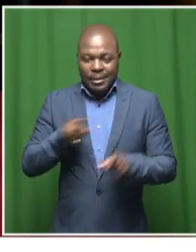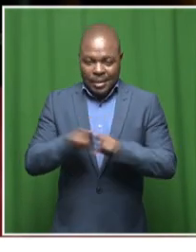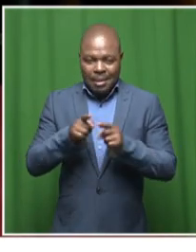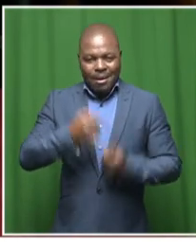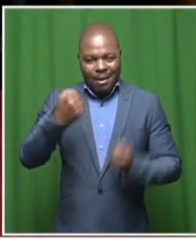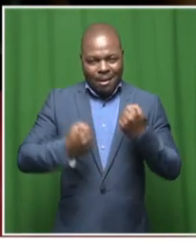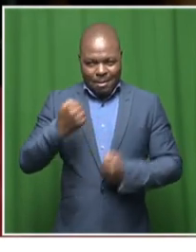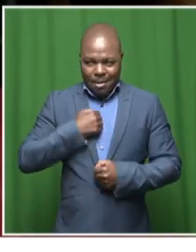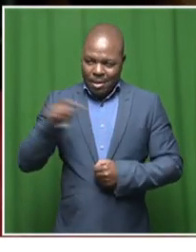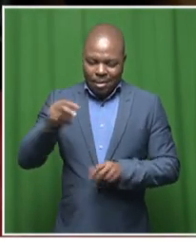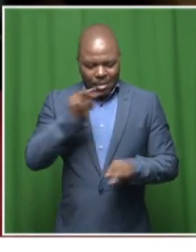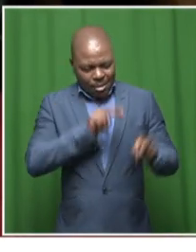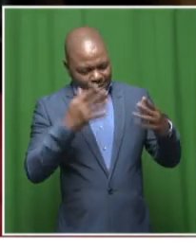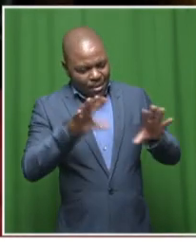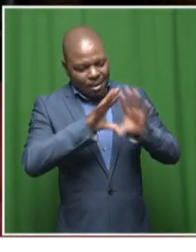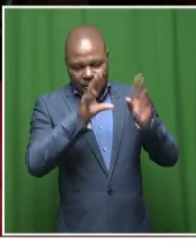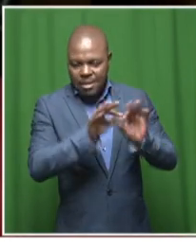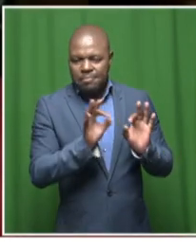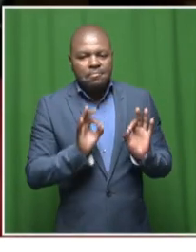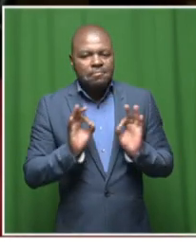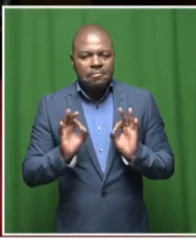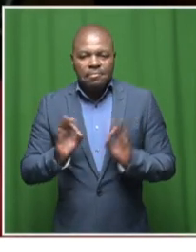mine and everything is in order.